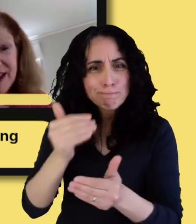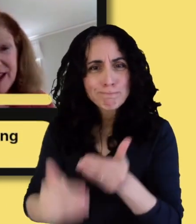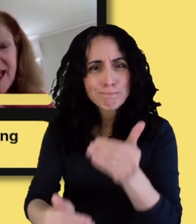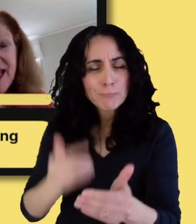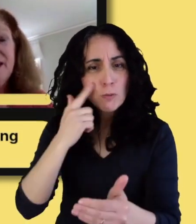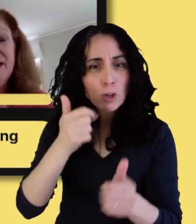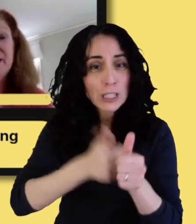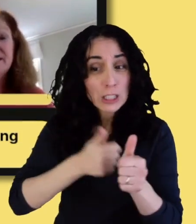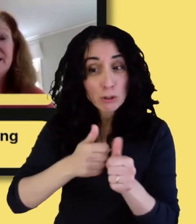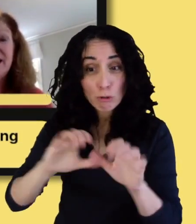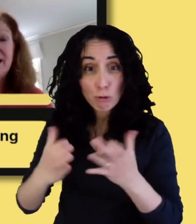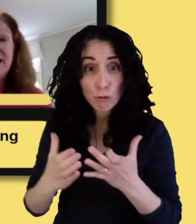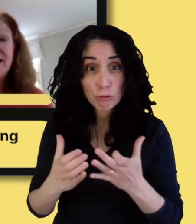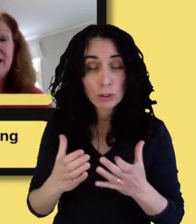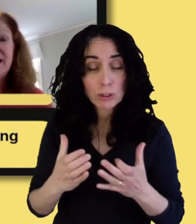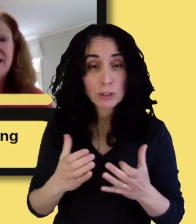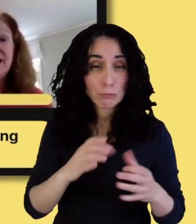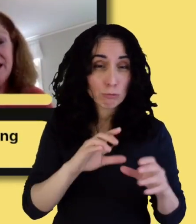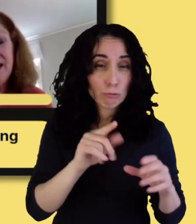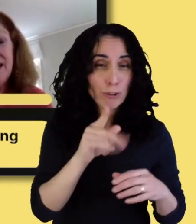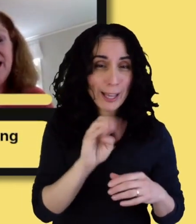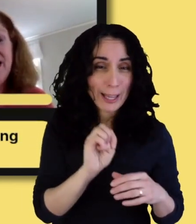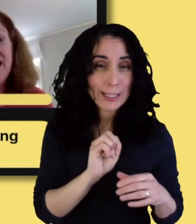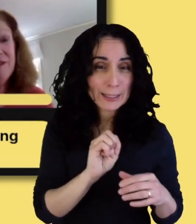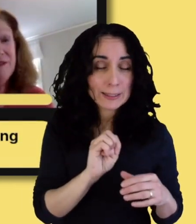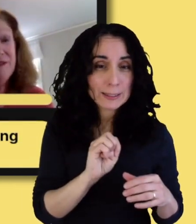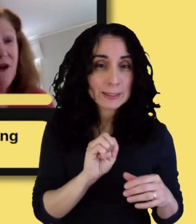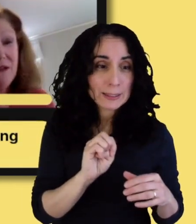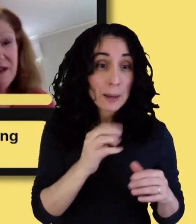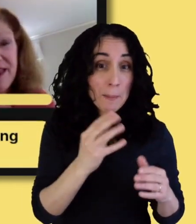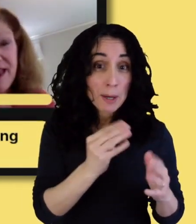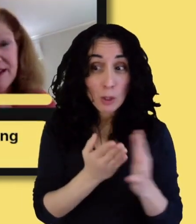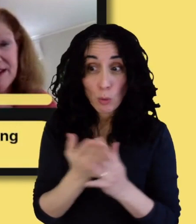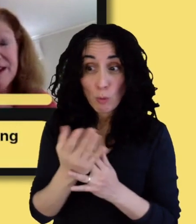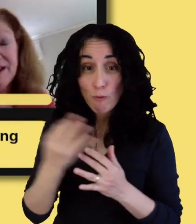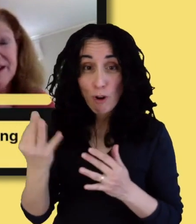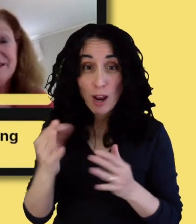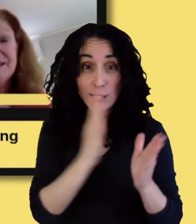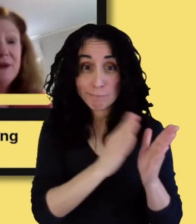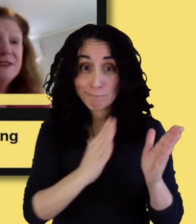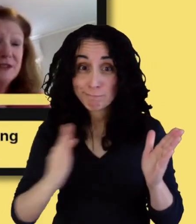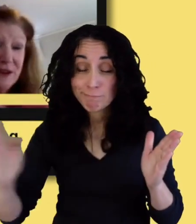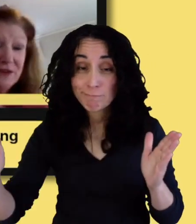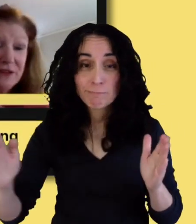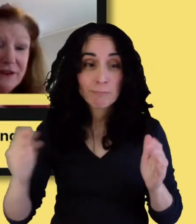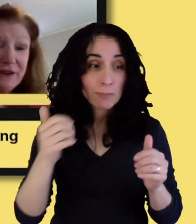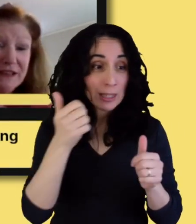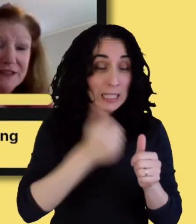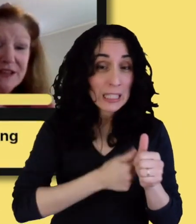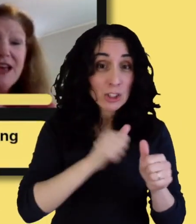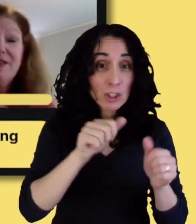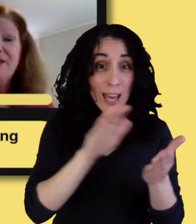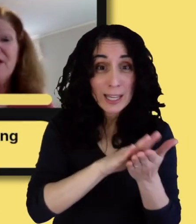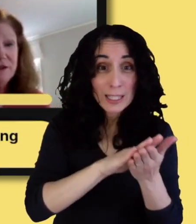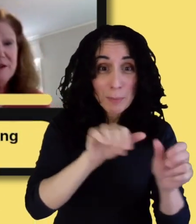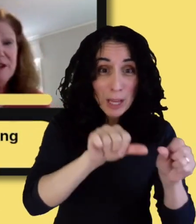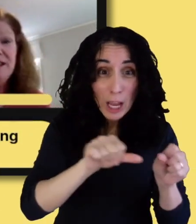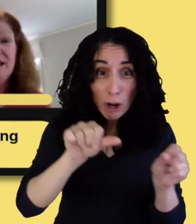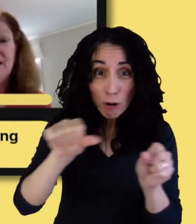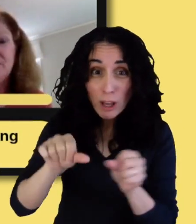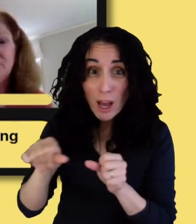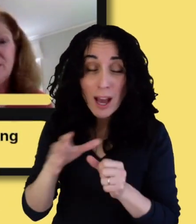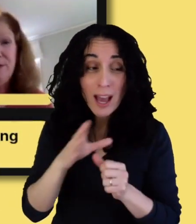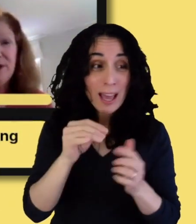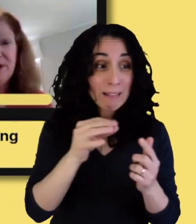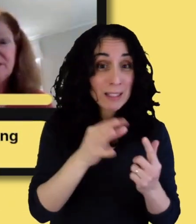and it really is laid out Monday through Friday and covers all of the academic areas as well as our special areas. There are links